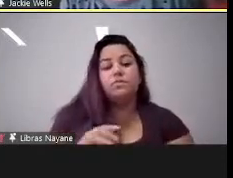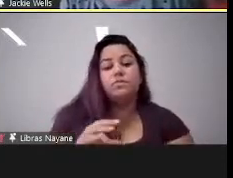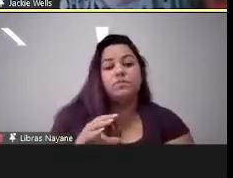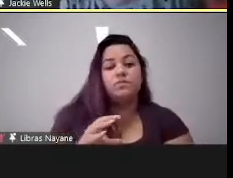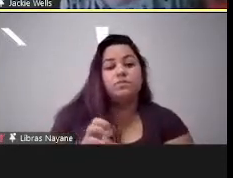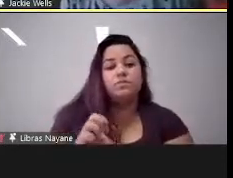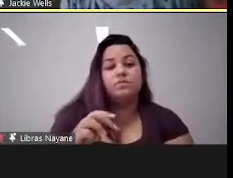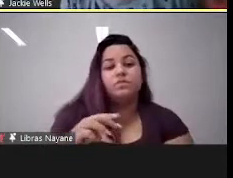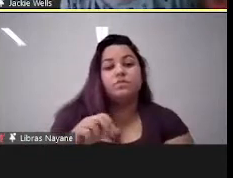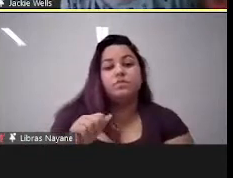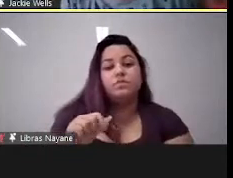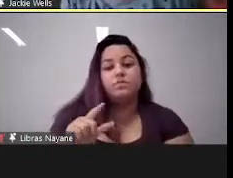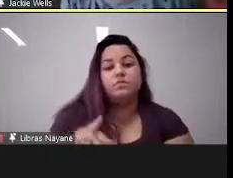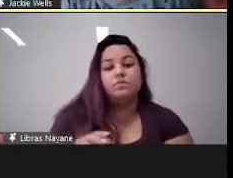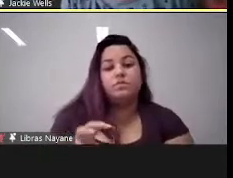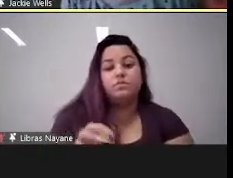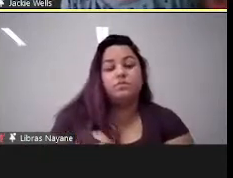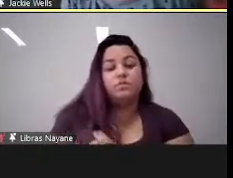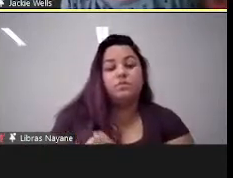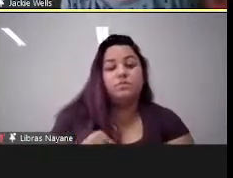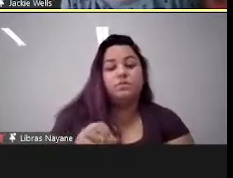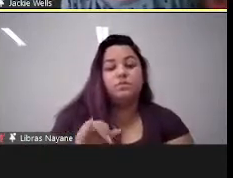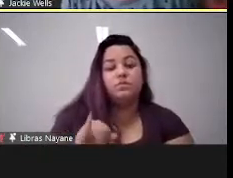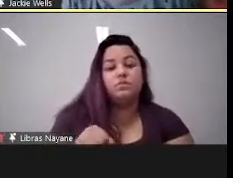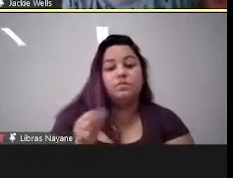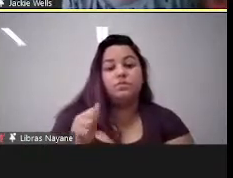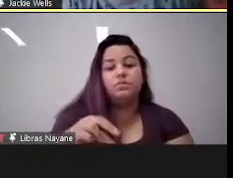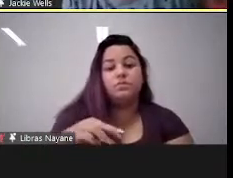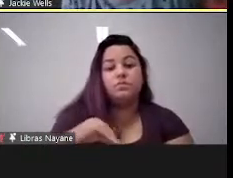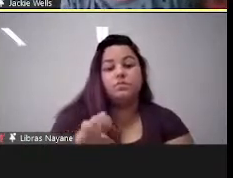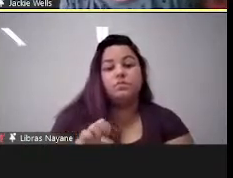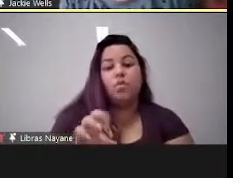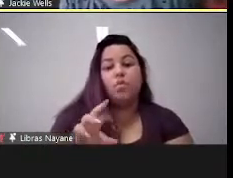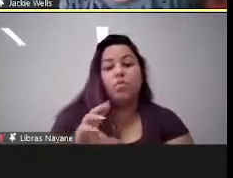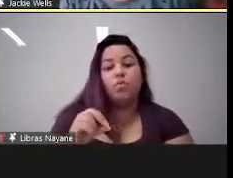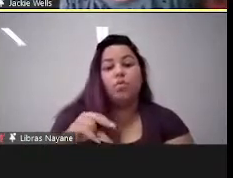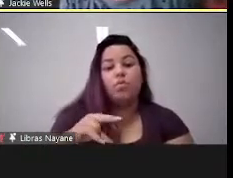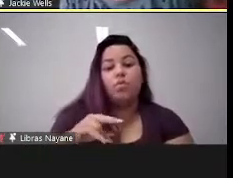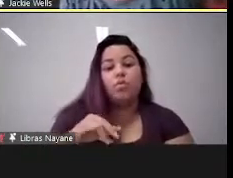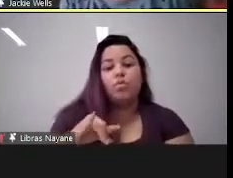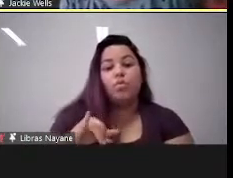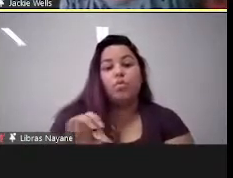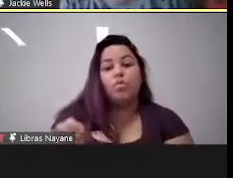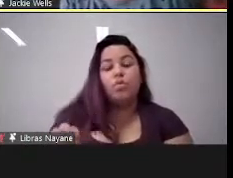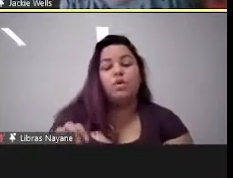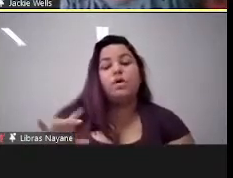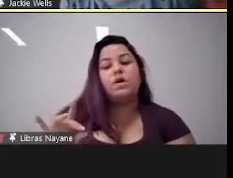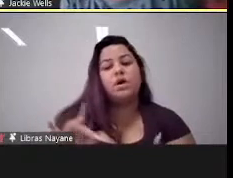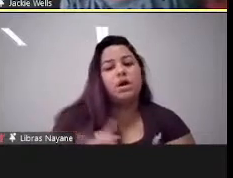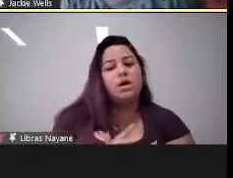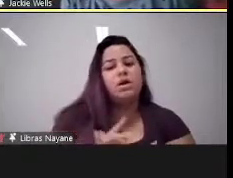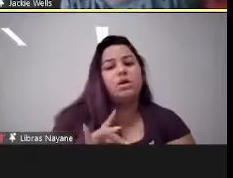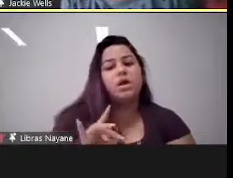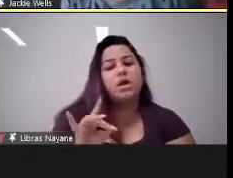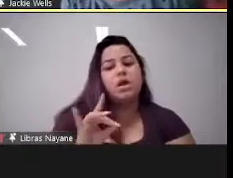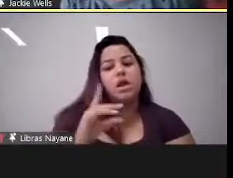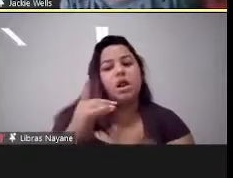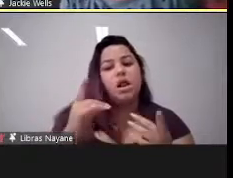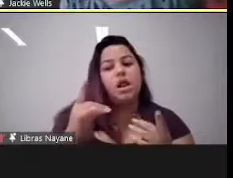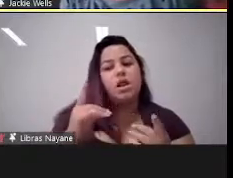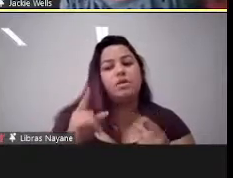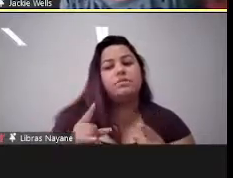scheme. This individual would lose around 20% of